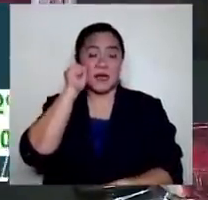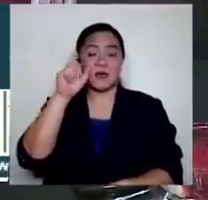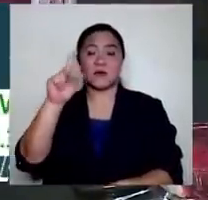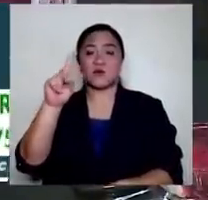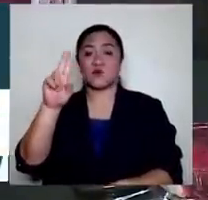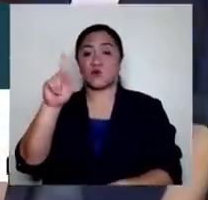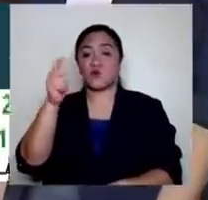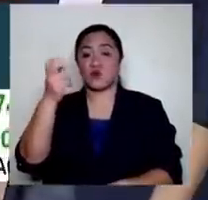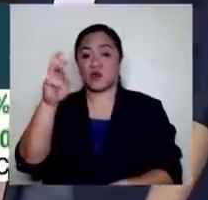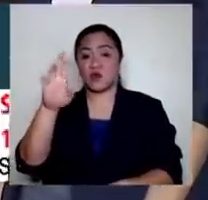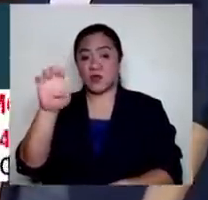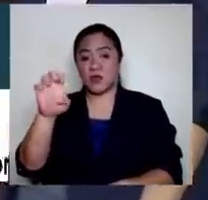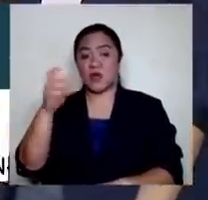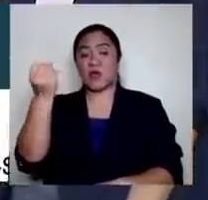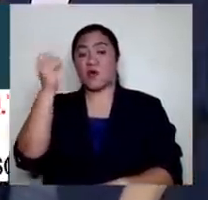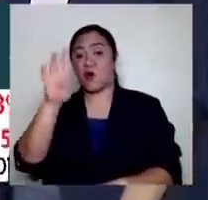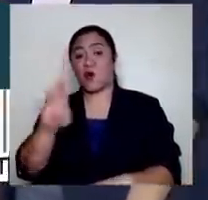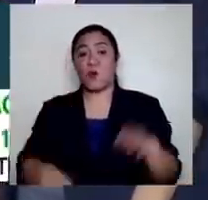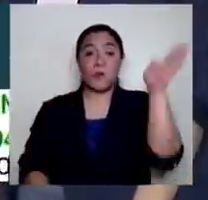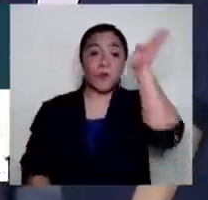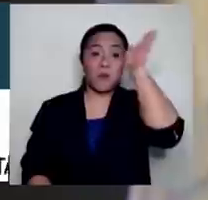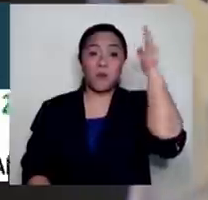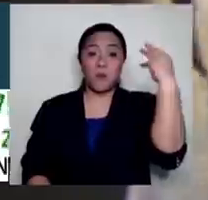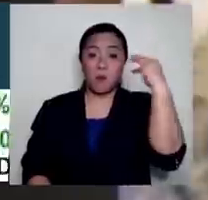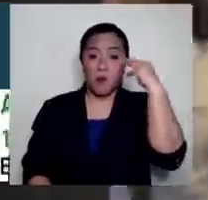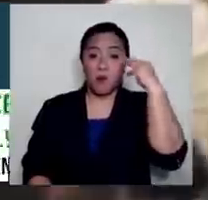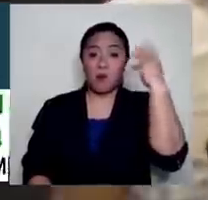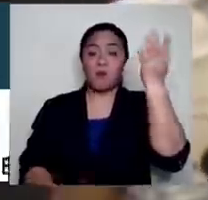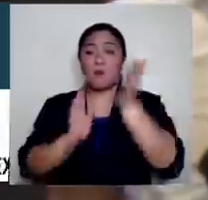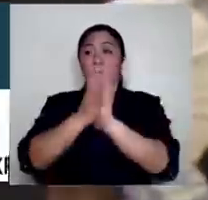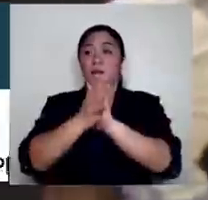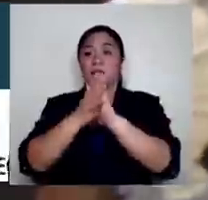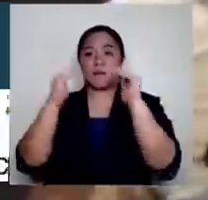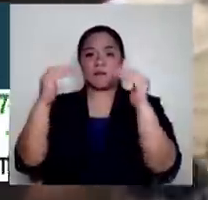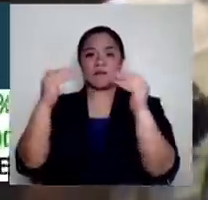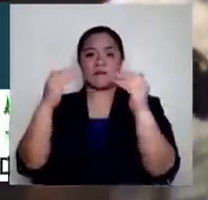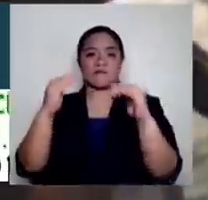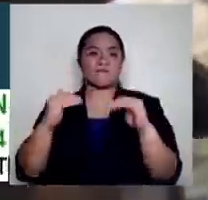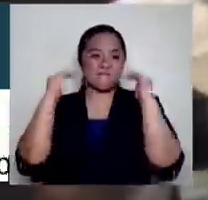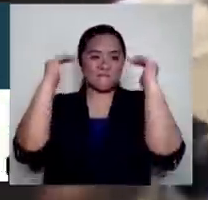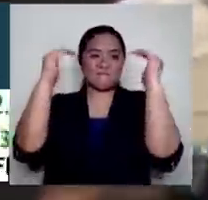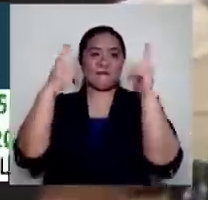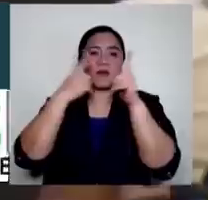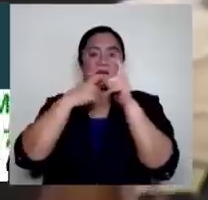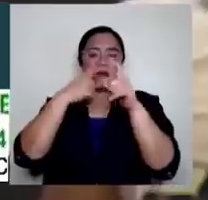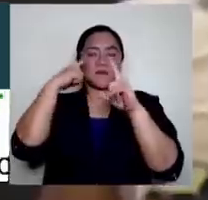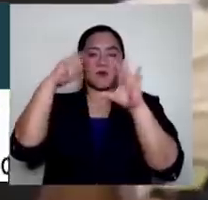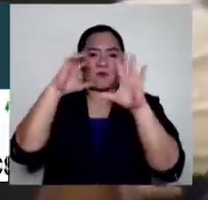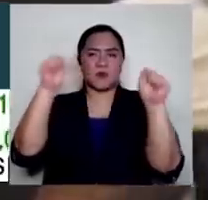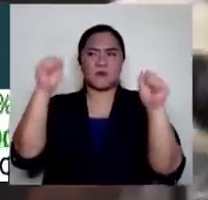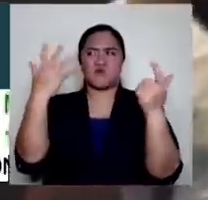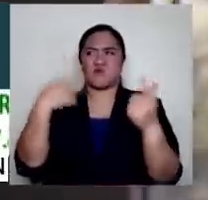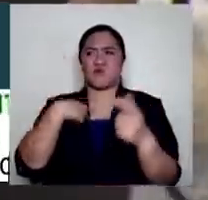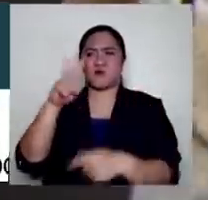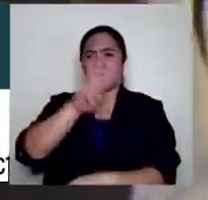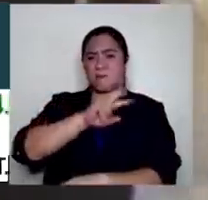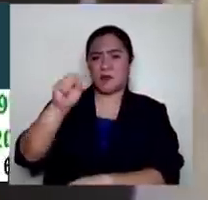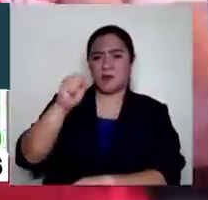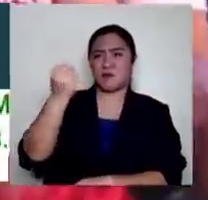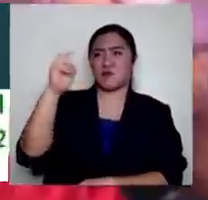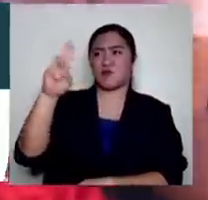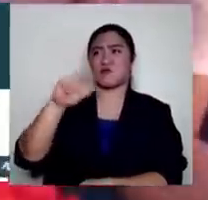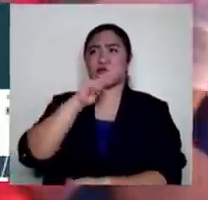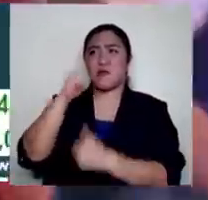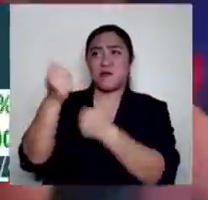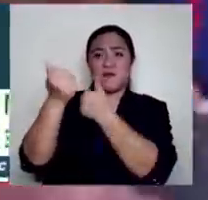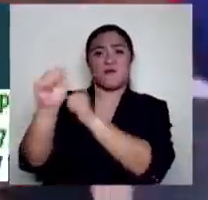or former Senator Bongbong Marcos as their standard bearer? Is this something that goes against or is aligned with party